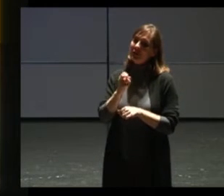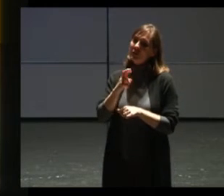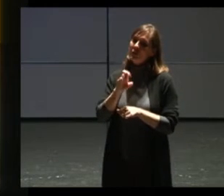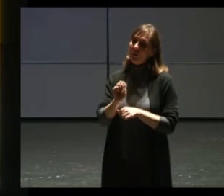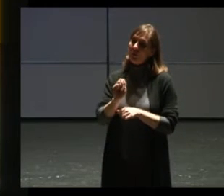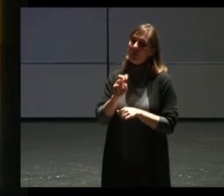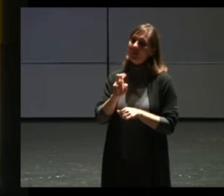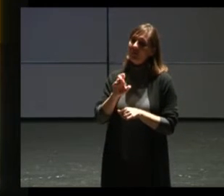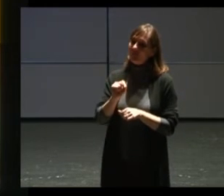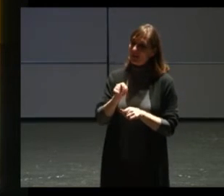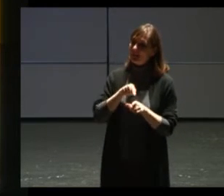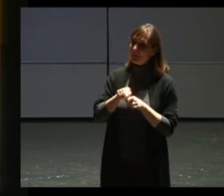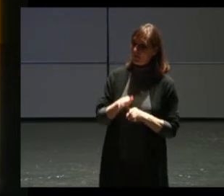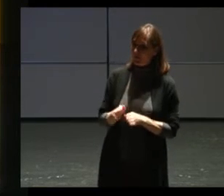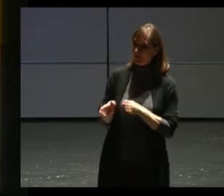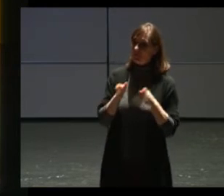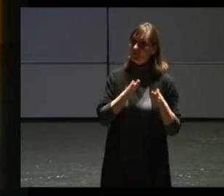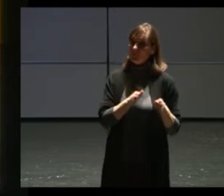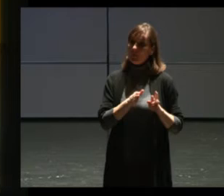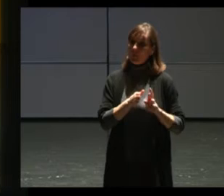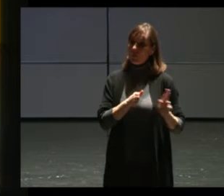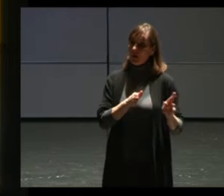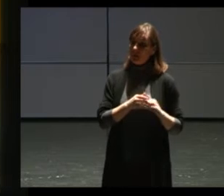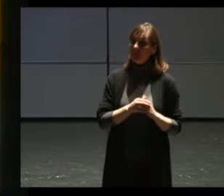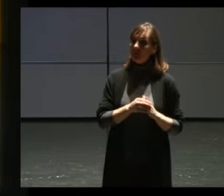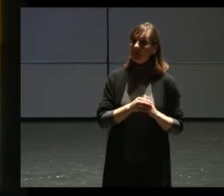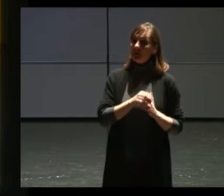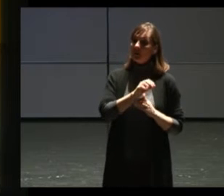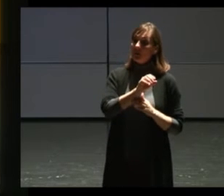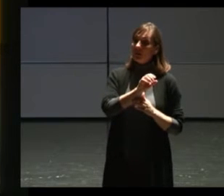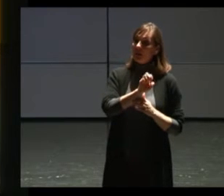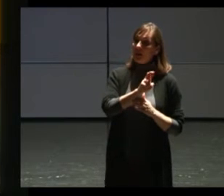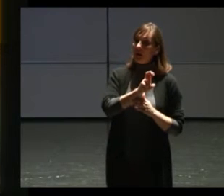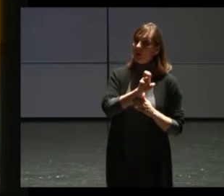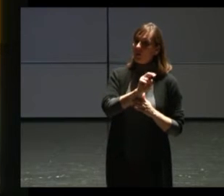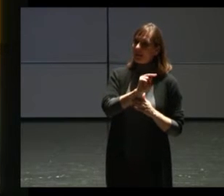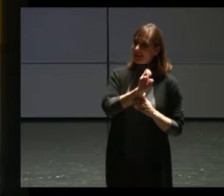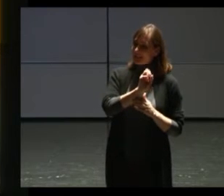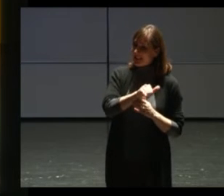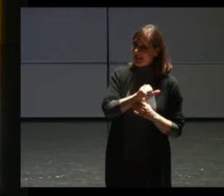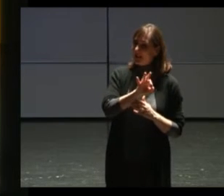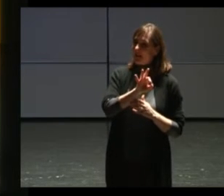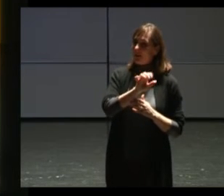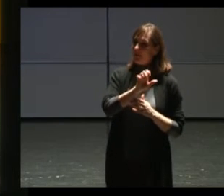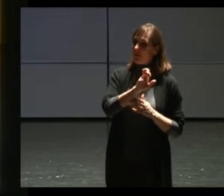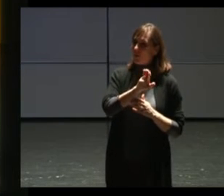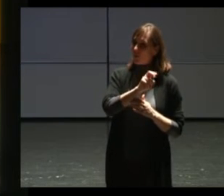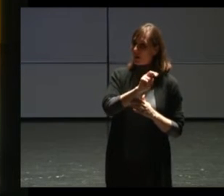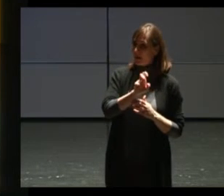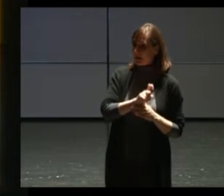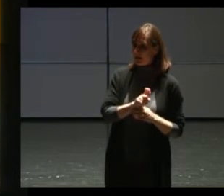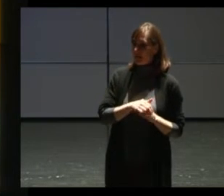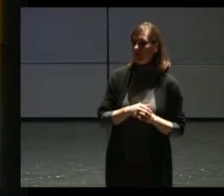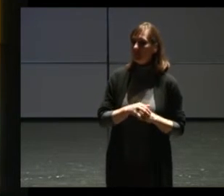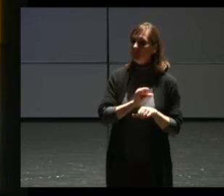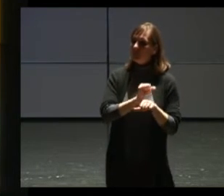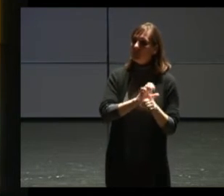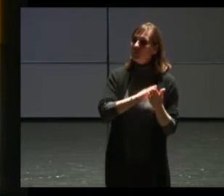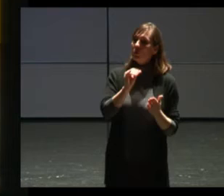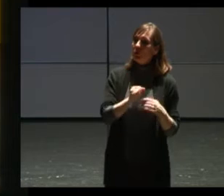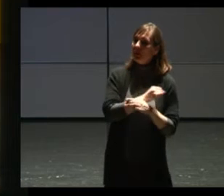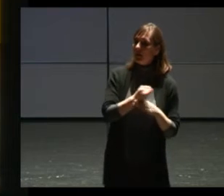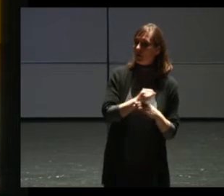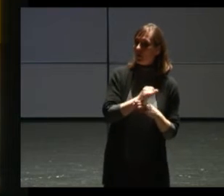far right side, Erincy Flores, who is working as a student intern at AG Architects